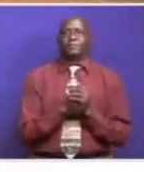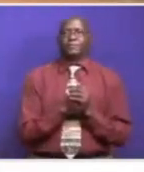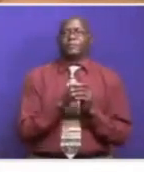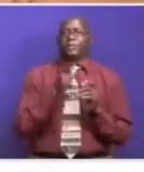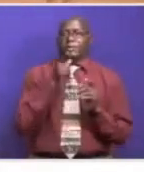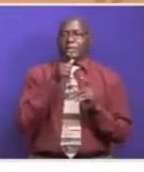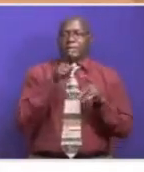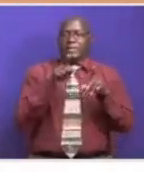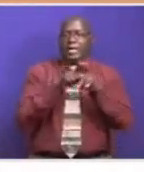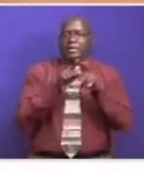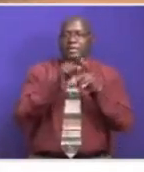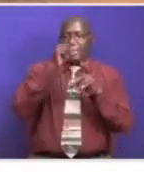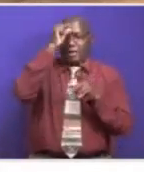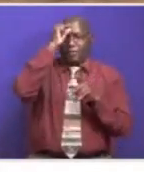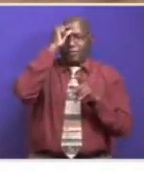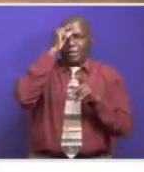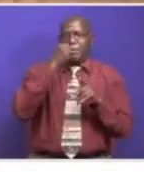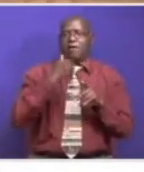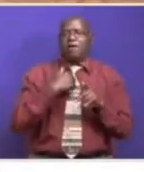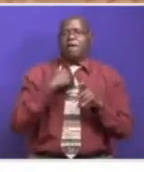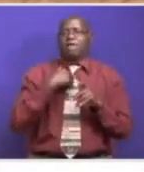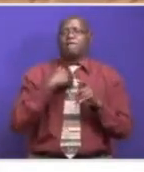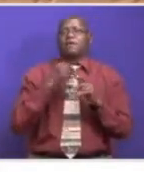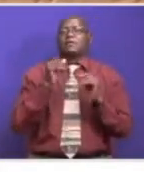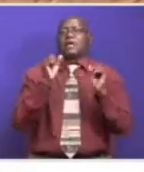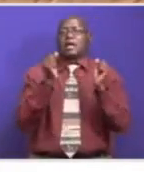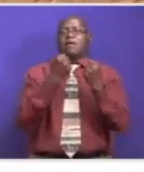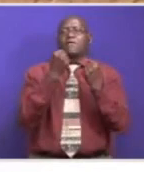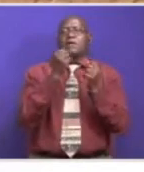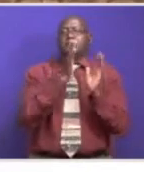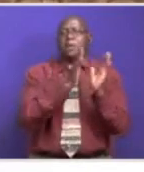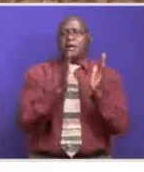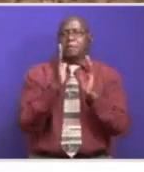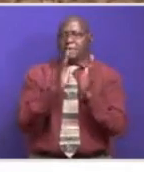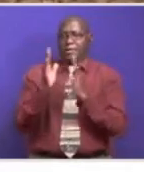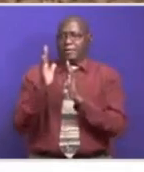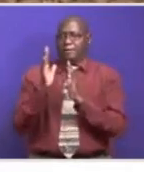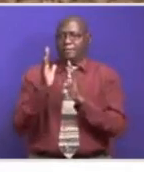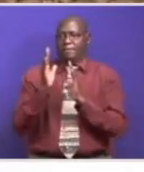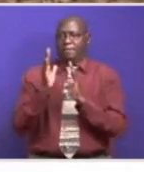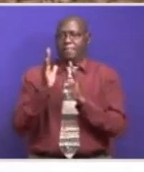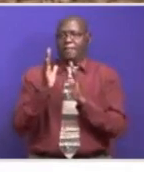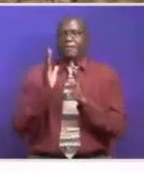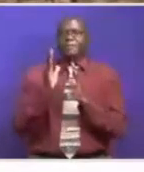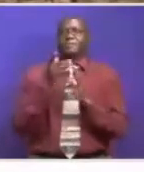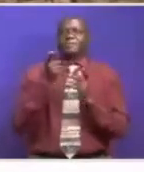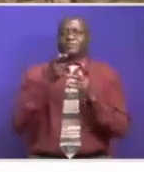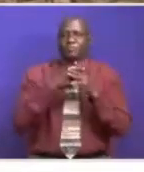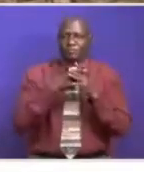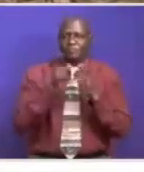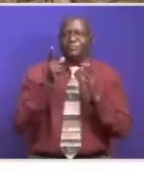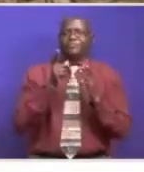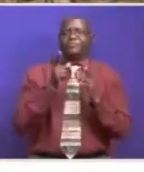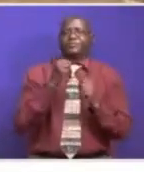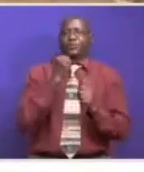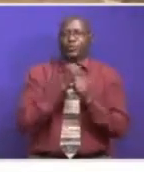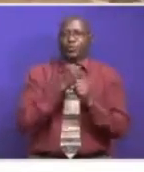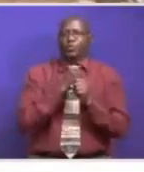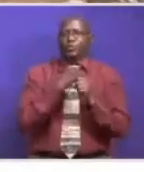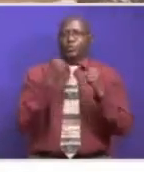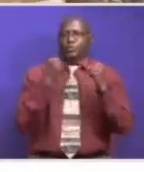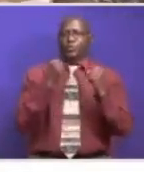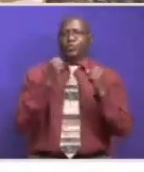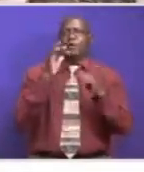This as the government has activated drought recovery plans in all the affected counties as it embarks on building resilience of the